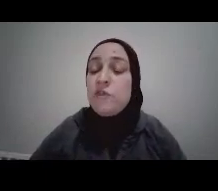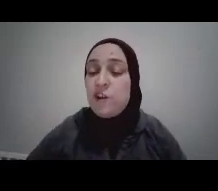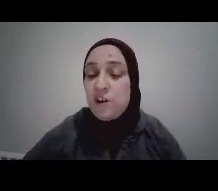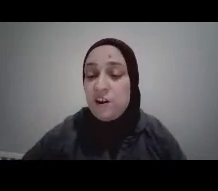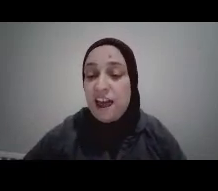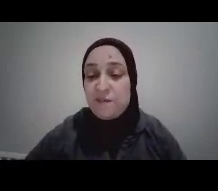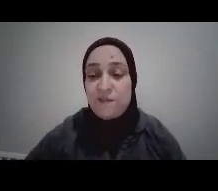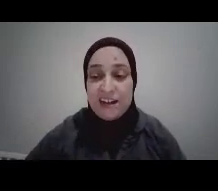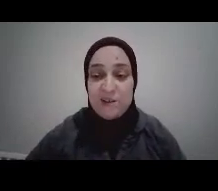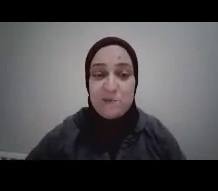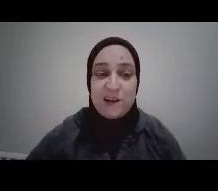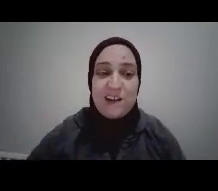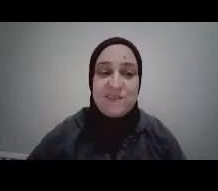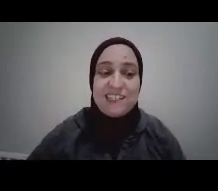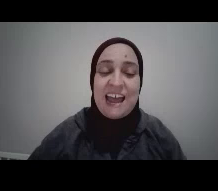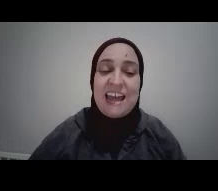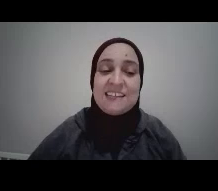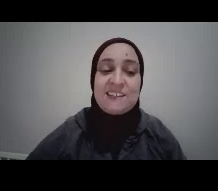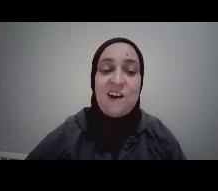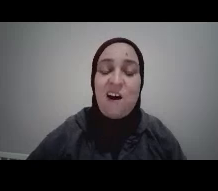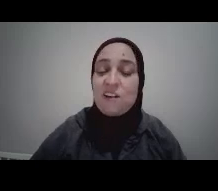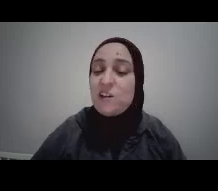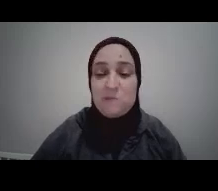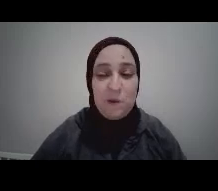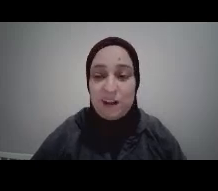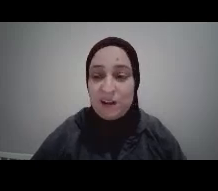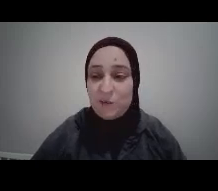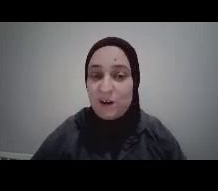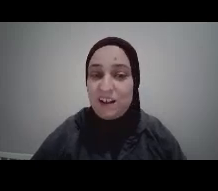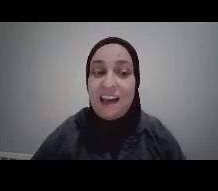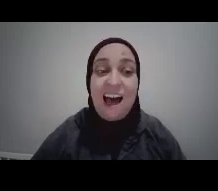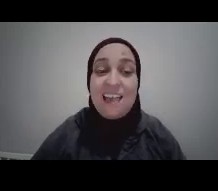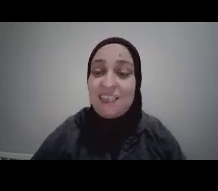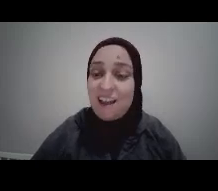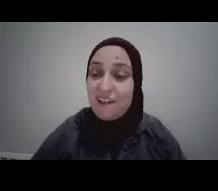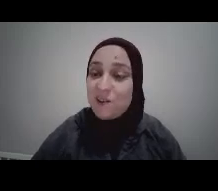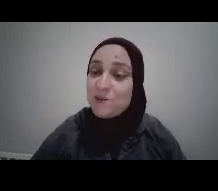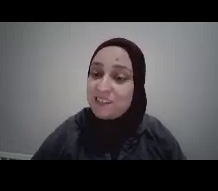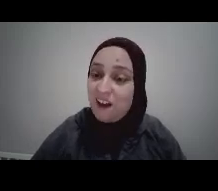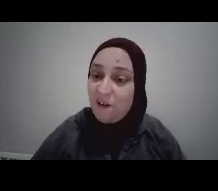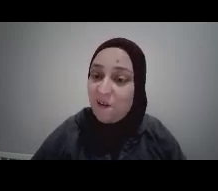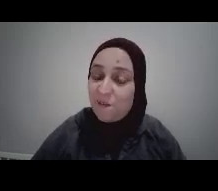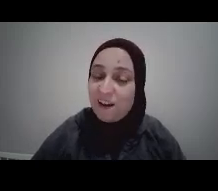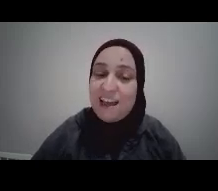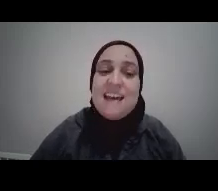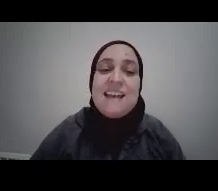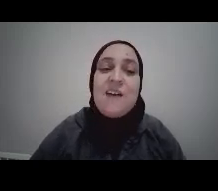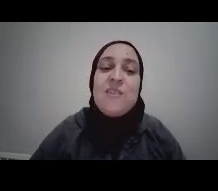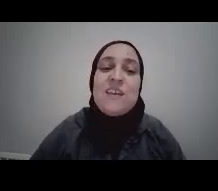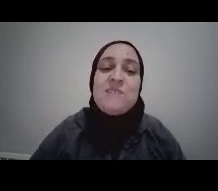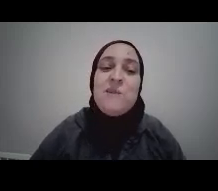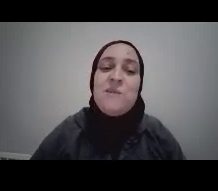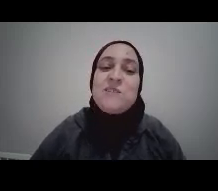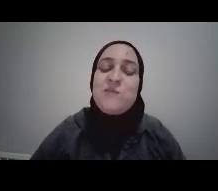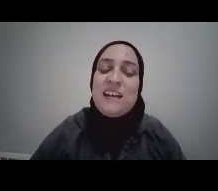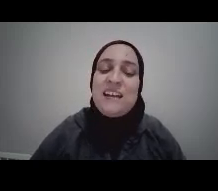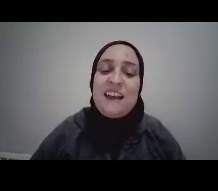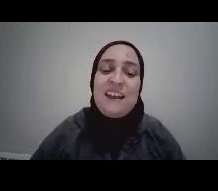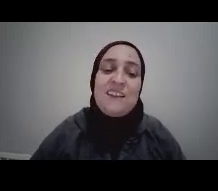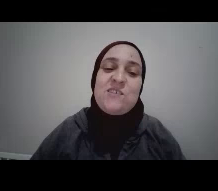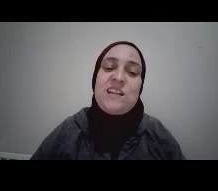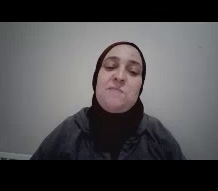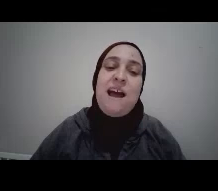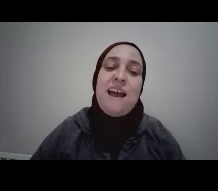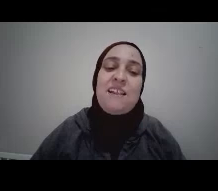our third and final book of the day is called Good Morning World, I Love You So. Now, this book was written